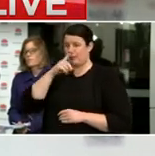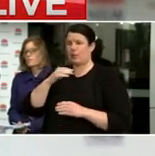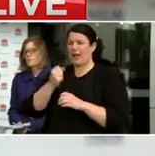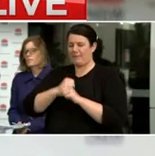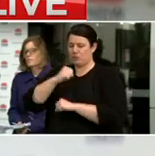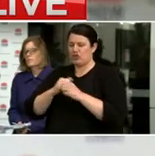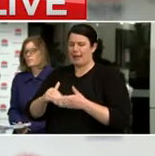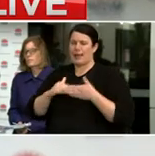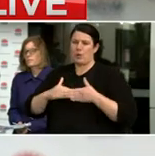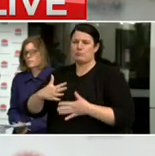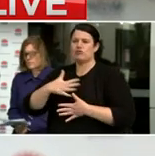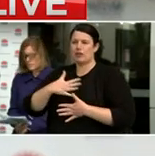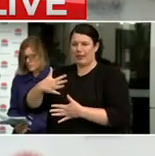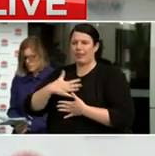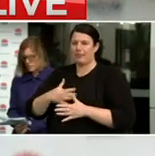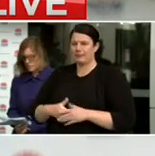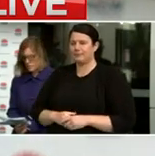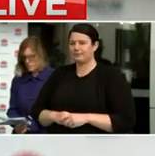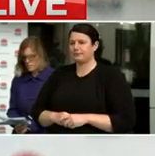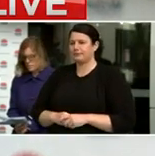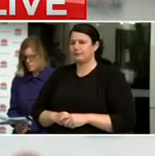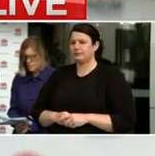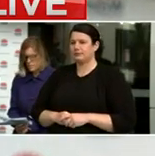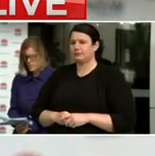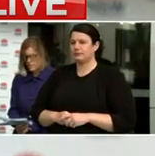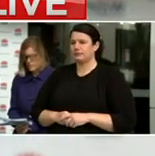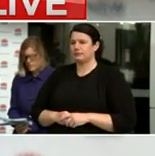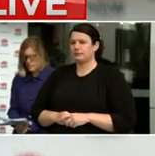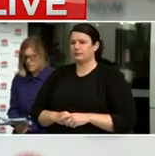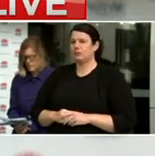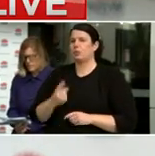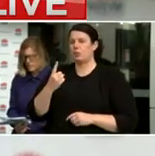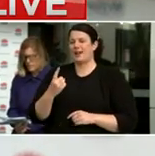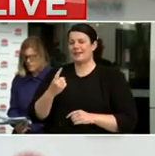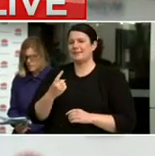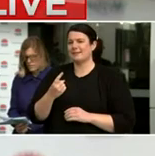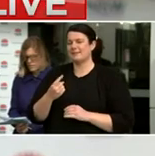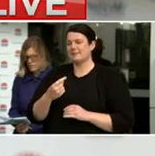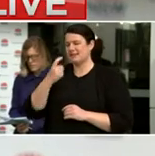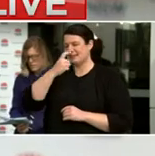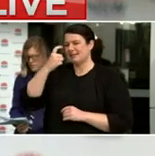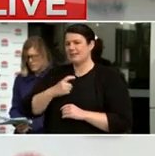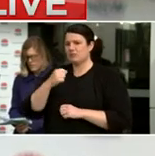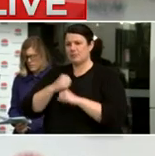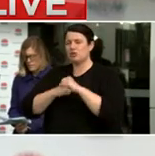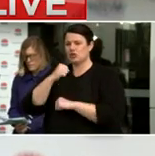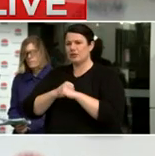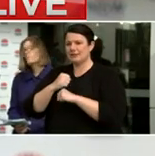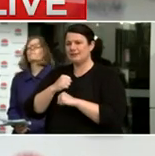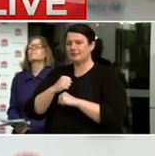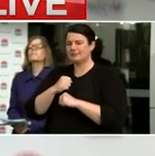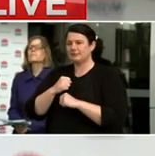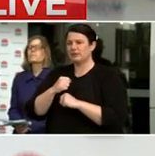ventilated. One is on ECMO. ECMO, of course,